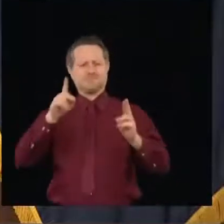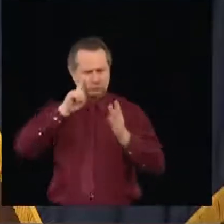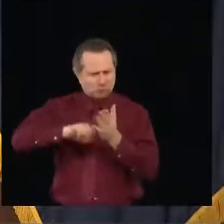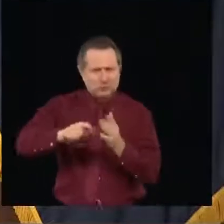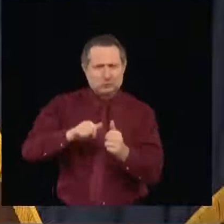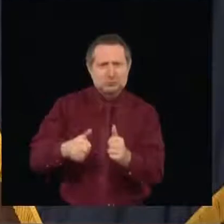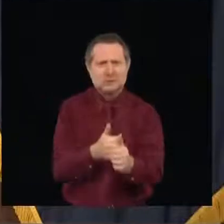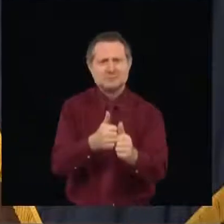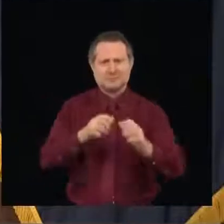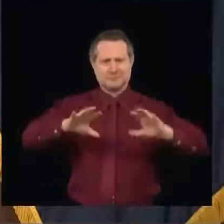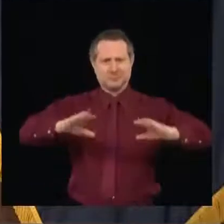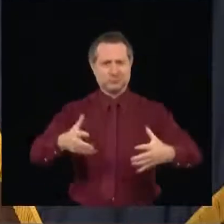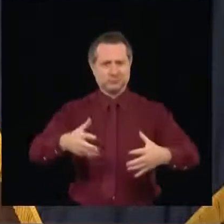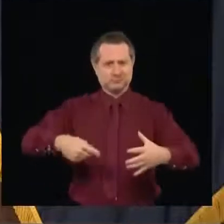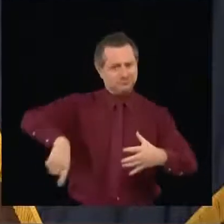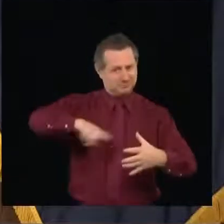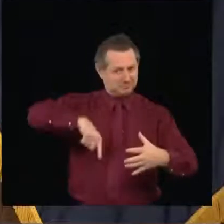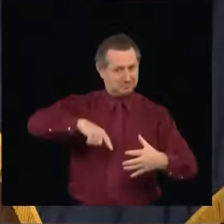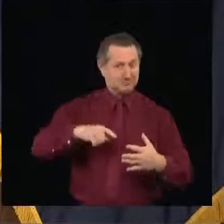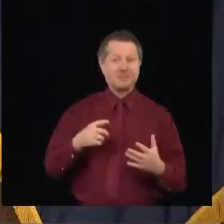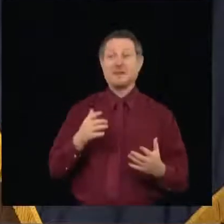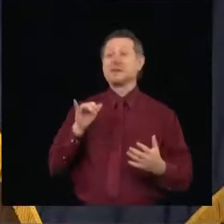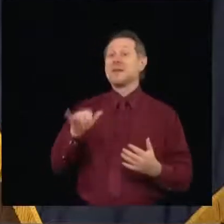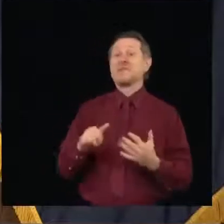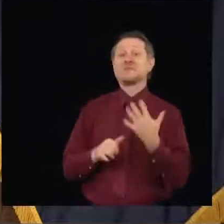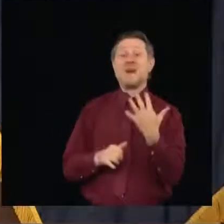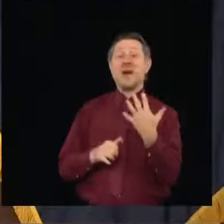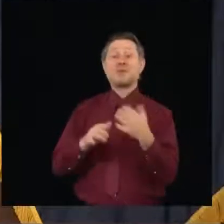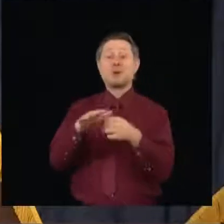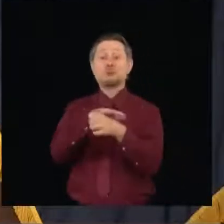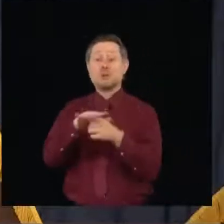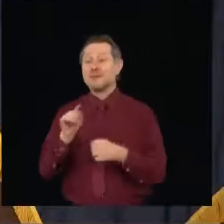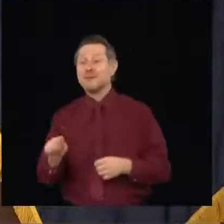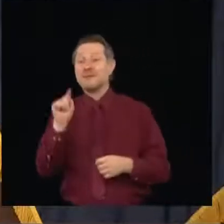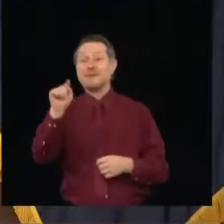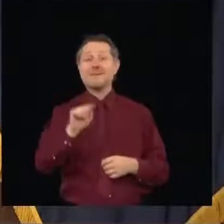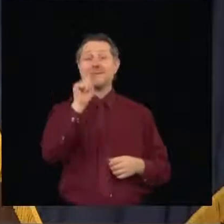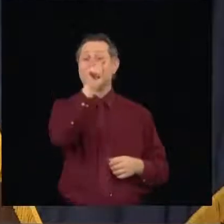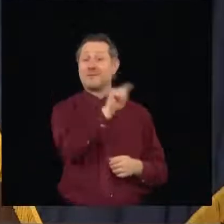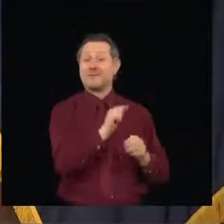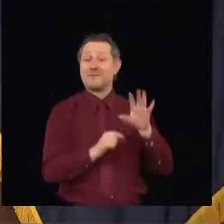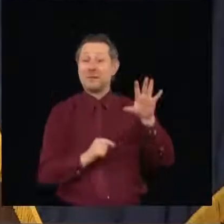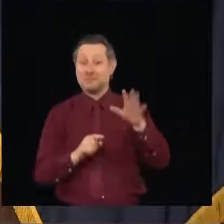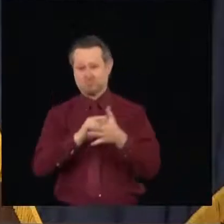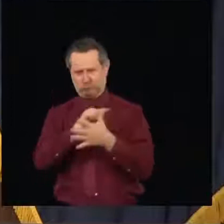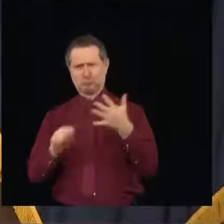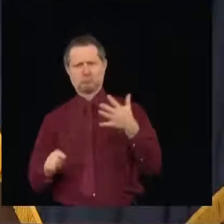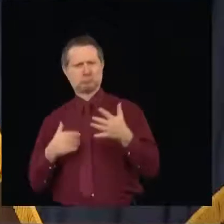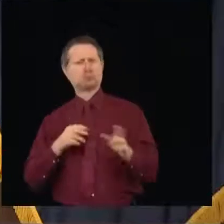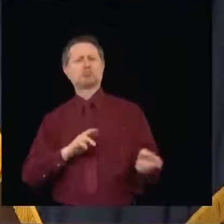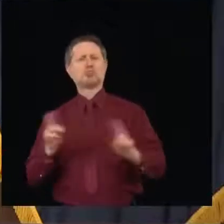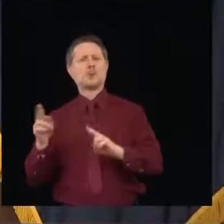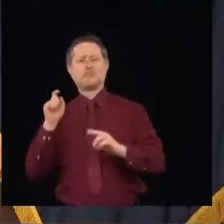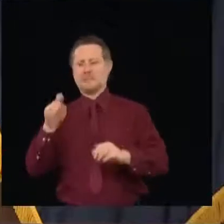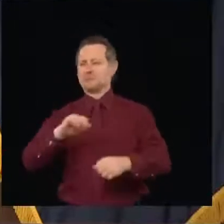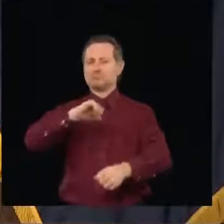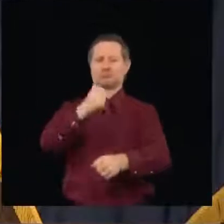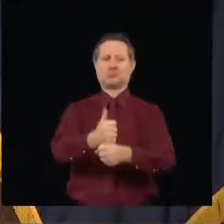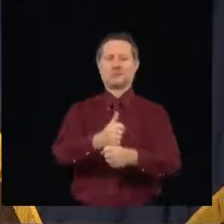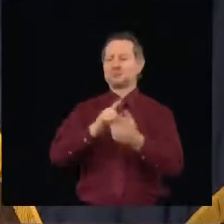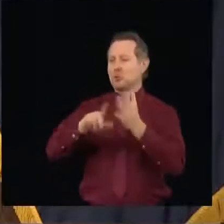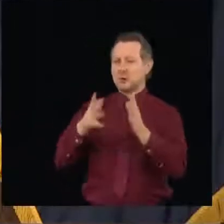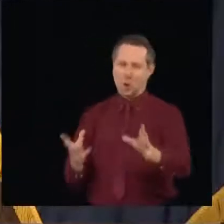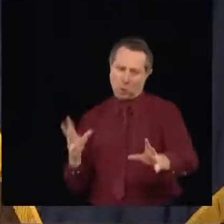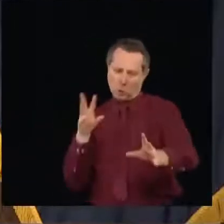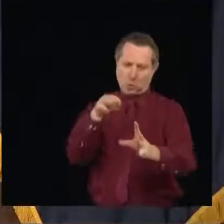open. So those five regions that opened, they had to have a certain number of tracers proportionate to